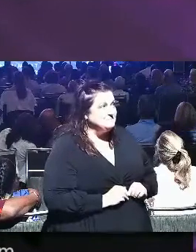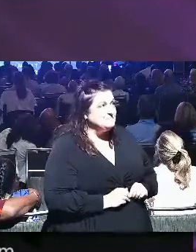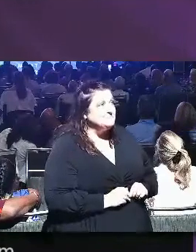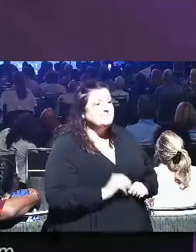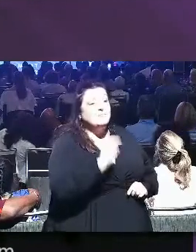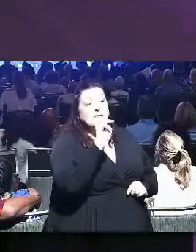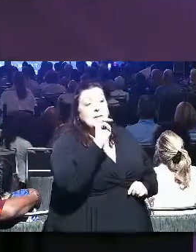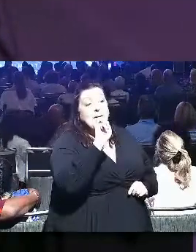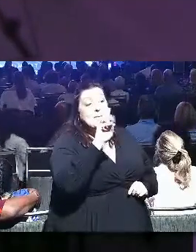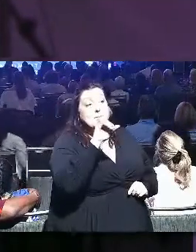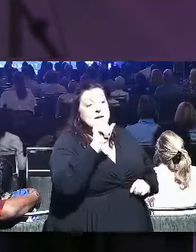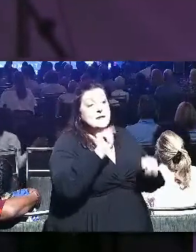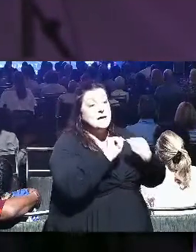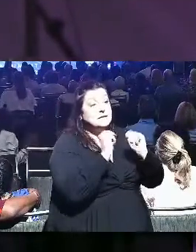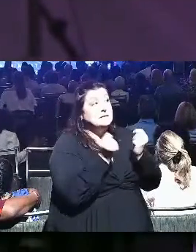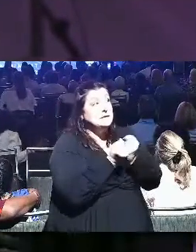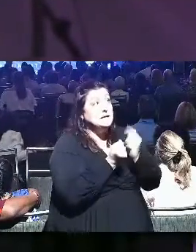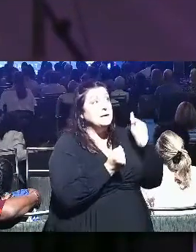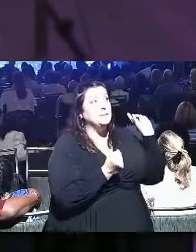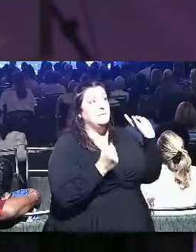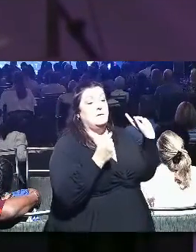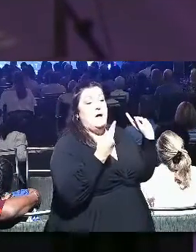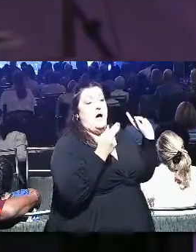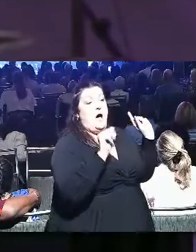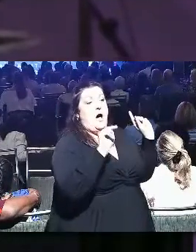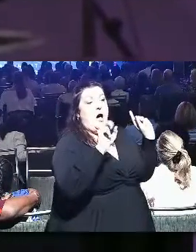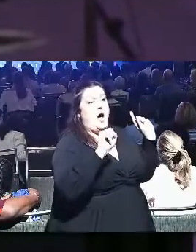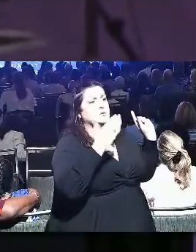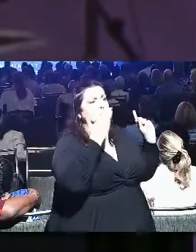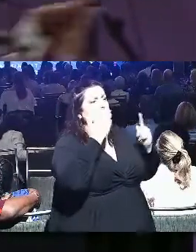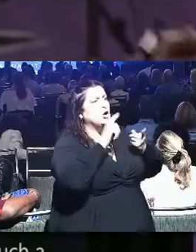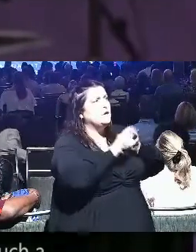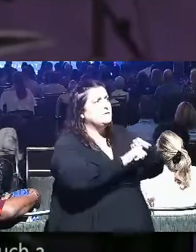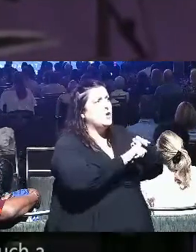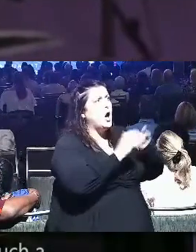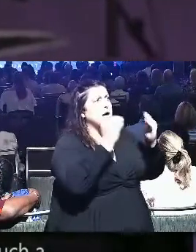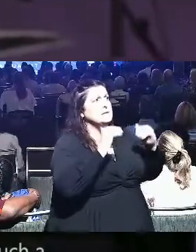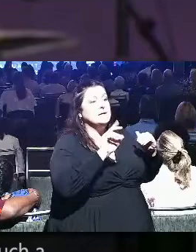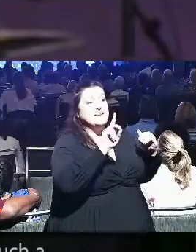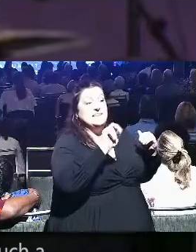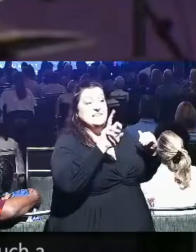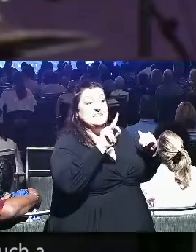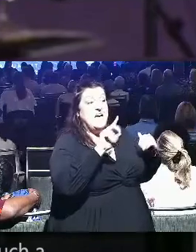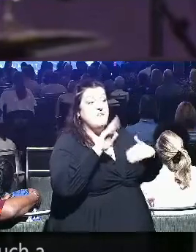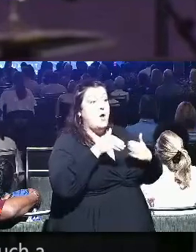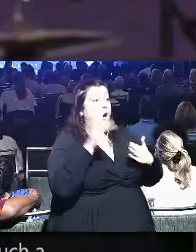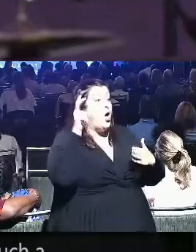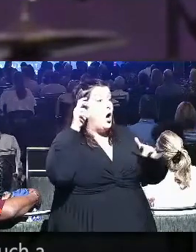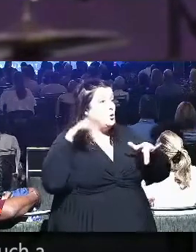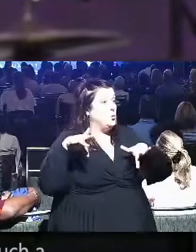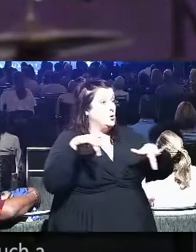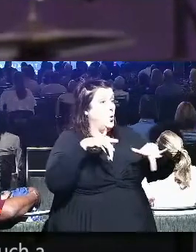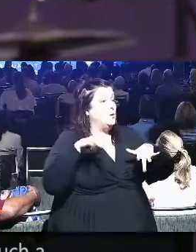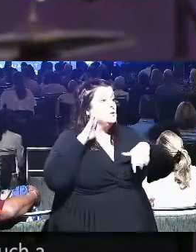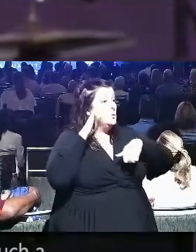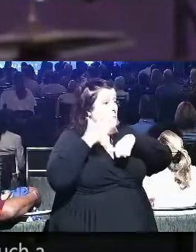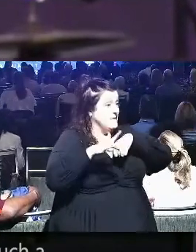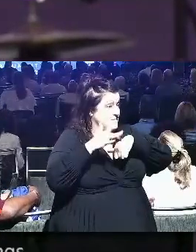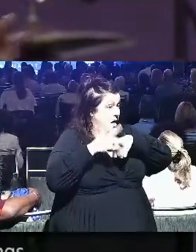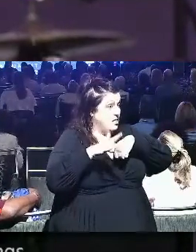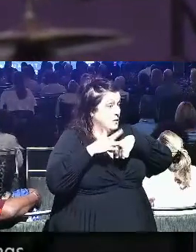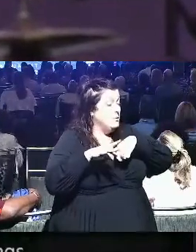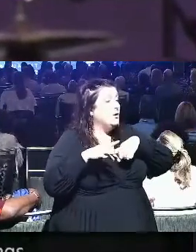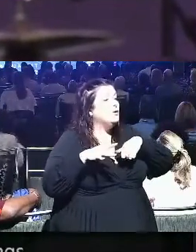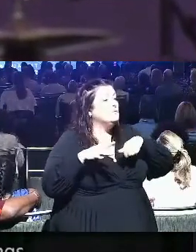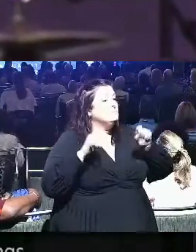media team. Hans Rasmussen has been such a great friend to me. David Witt is doing all the audio recordings. Those will be up and have a home